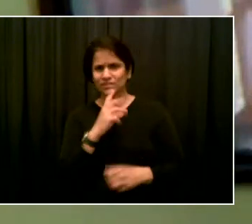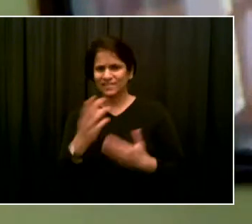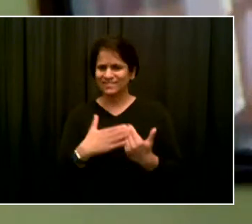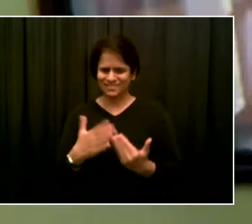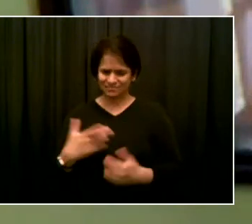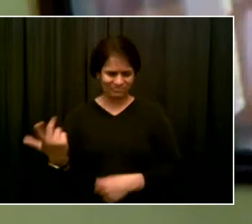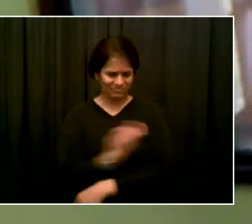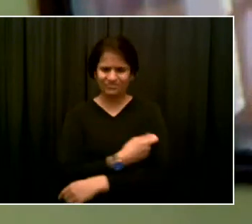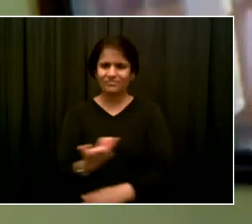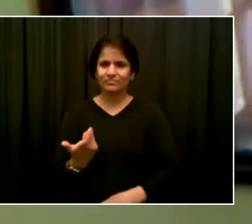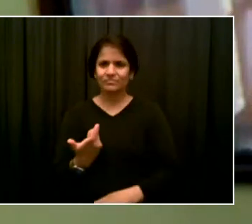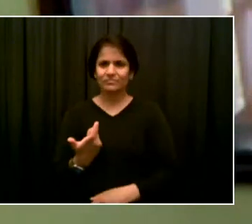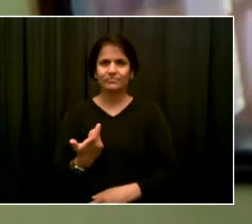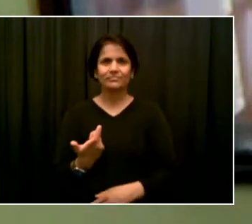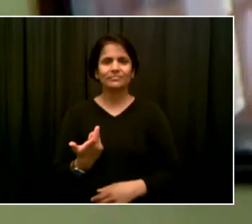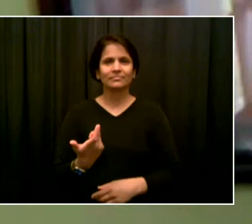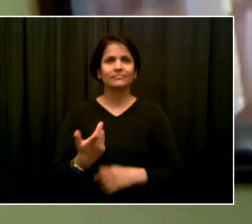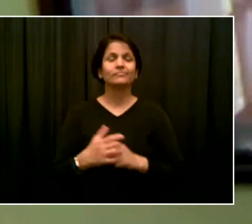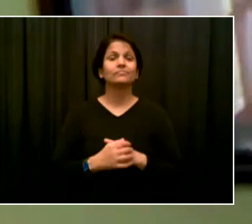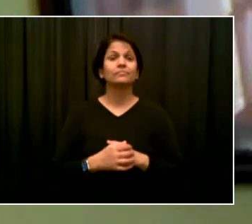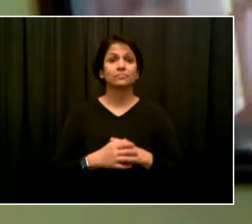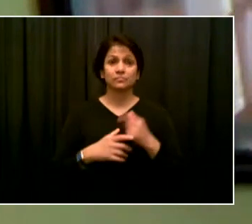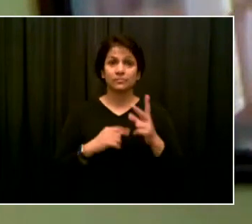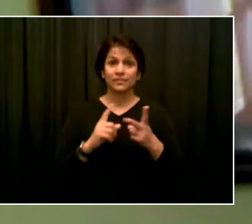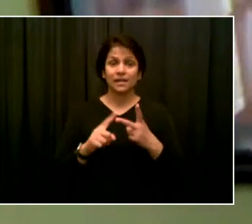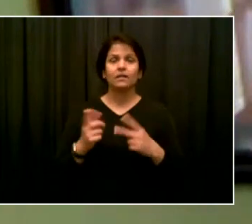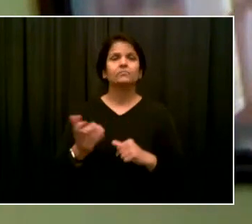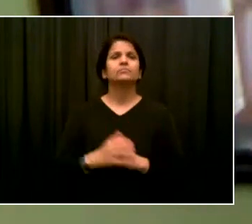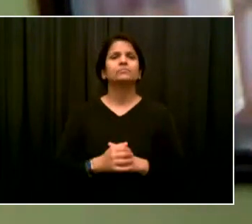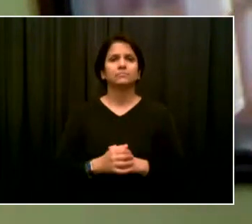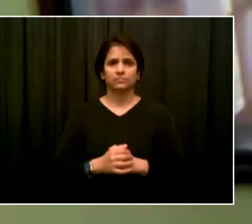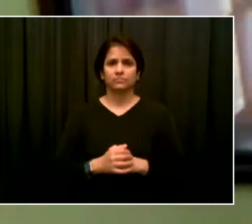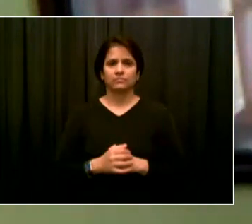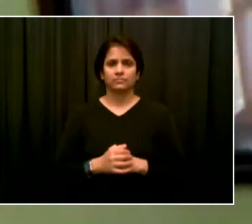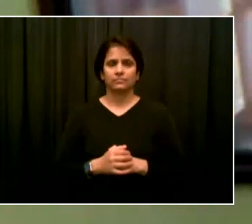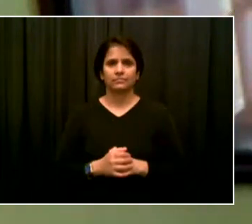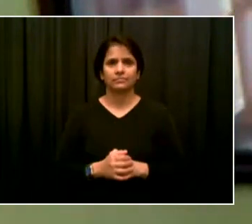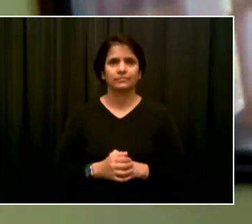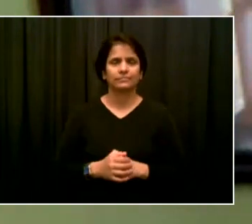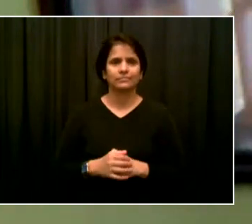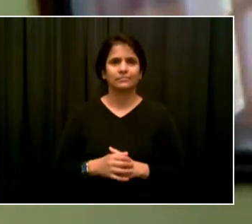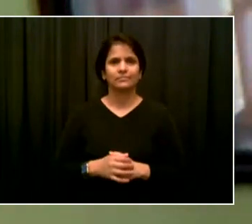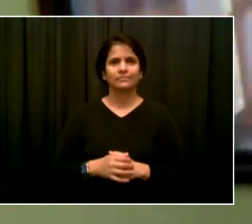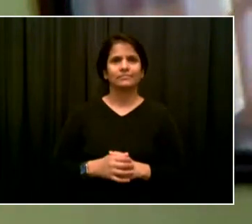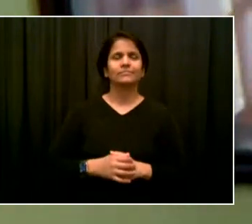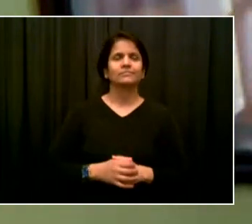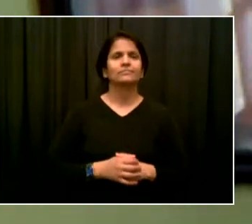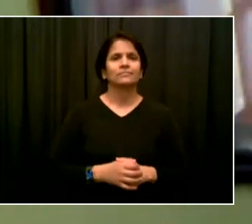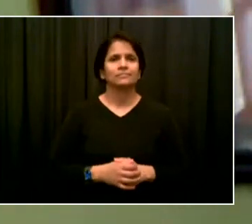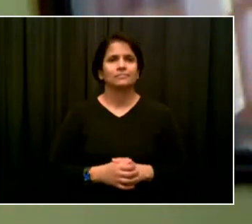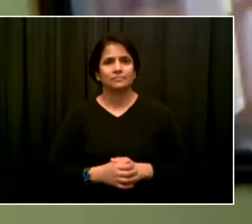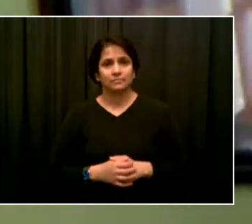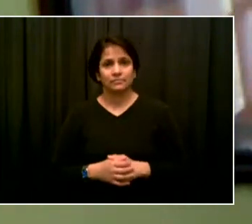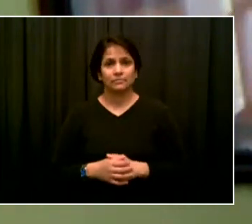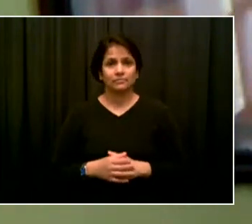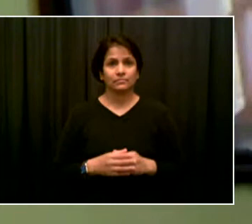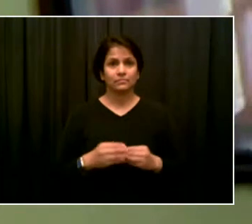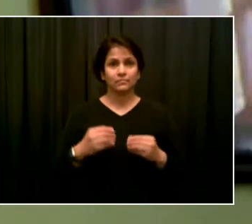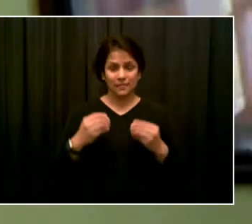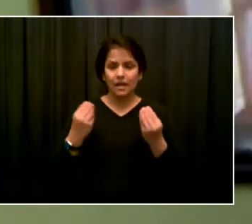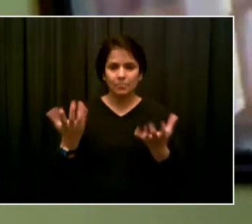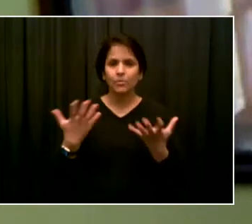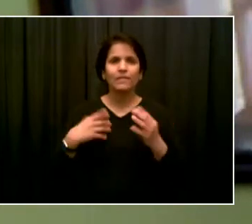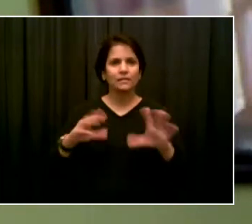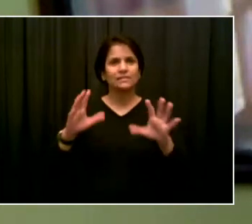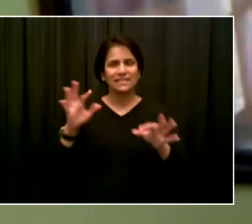those places have to be able to provide information and to actively encourage it. We know that a lot of people, not only do they want the convenience,